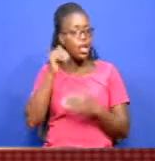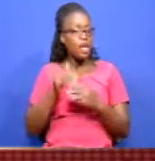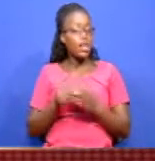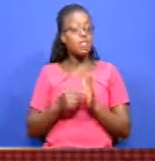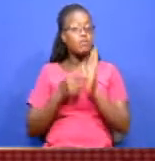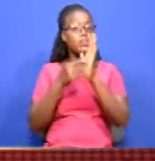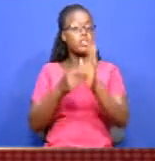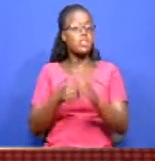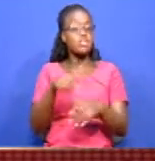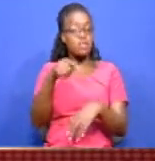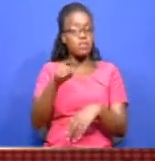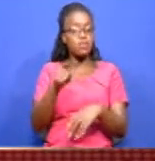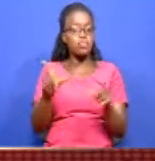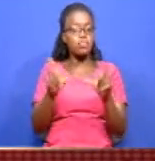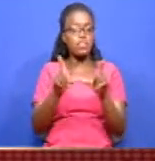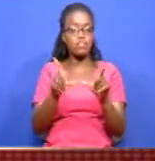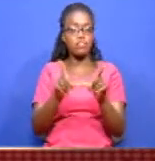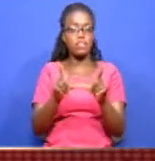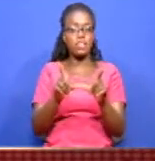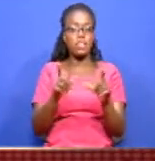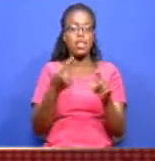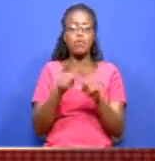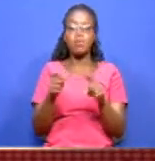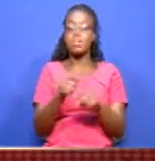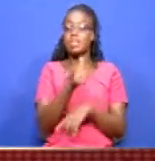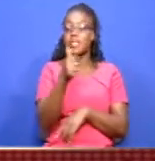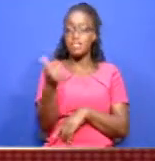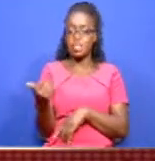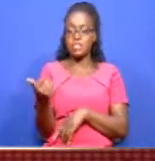with certificates. But there are those